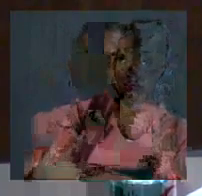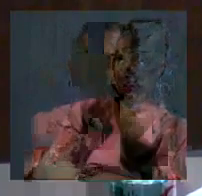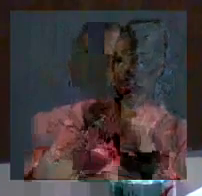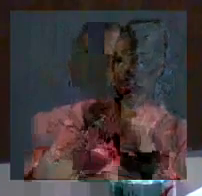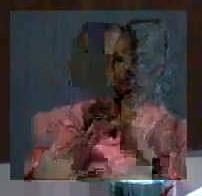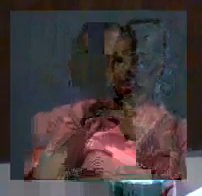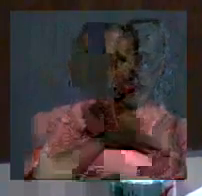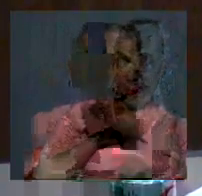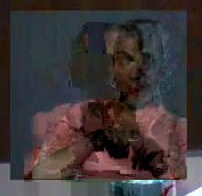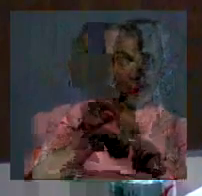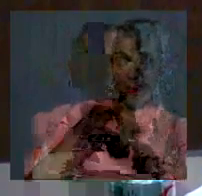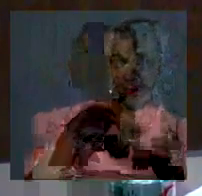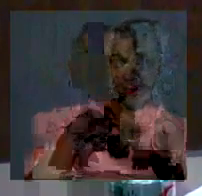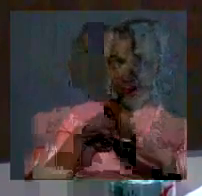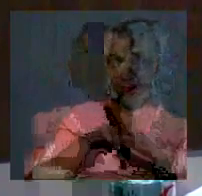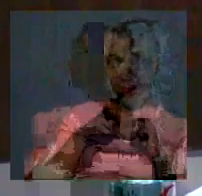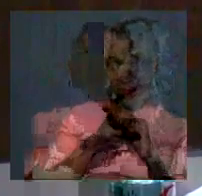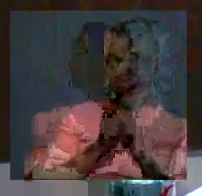satisfied.